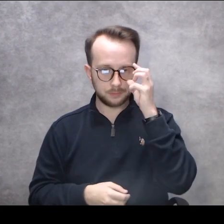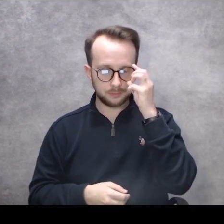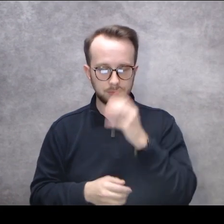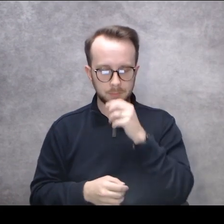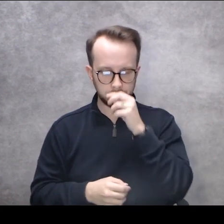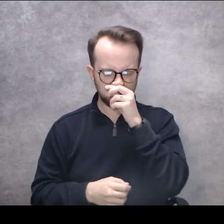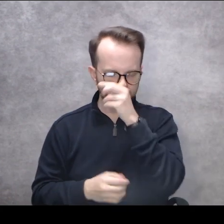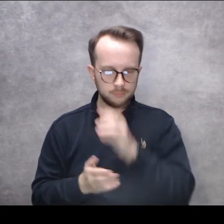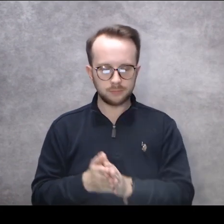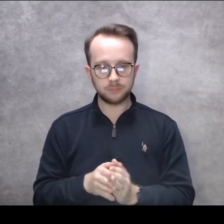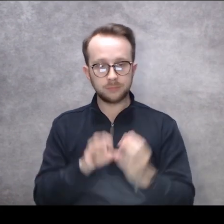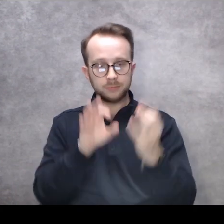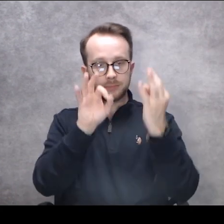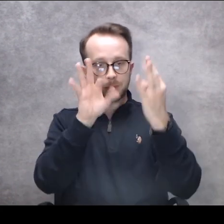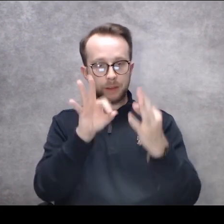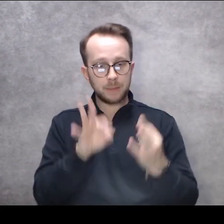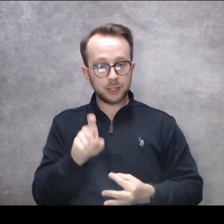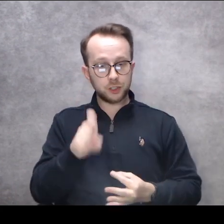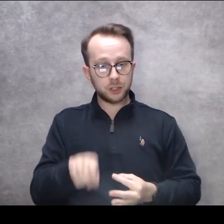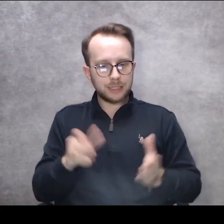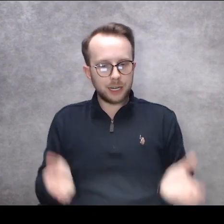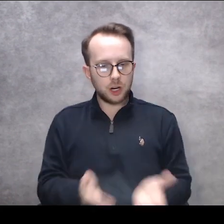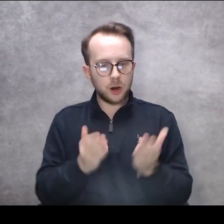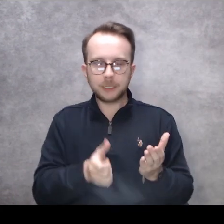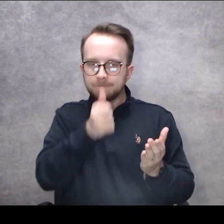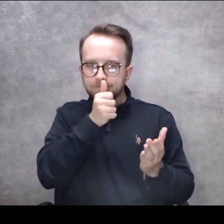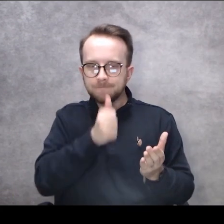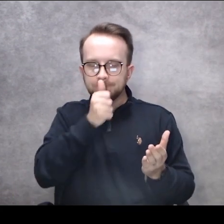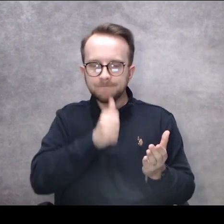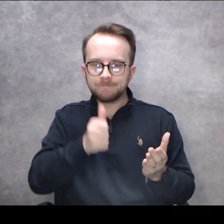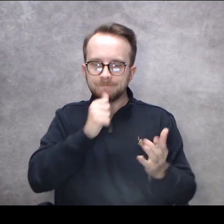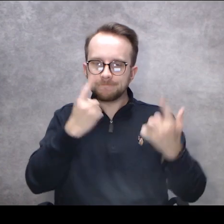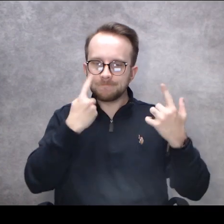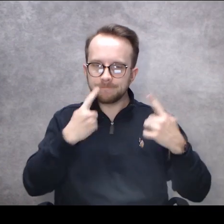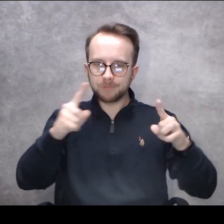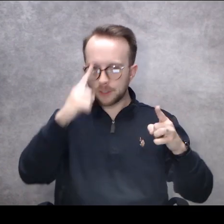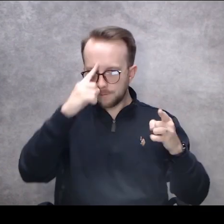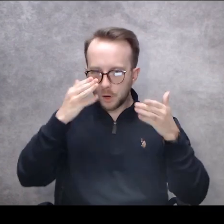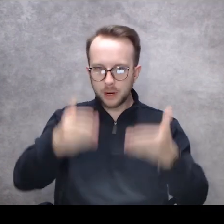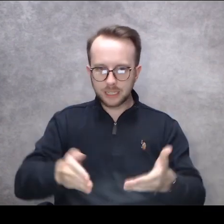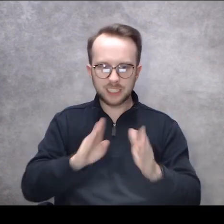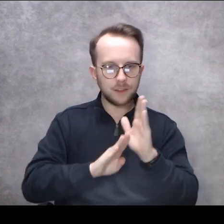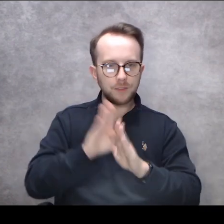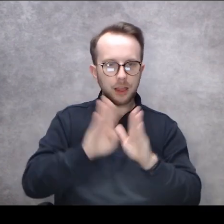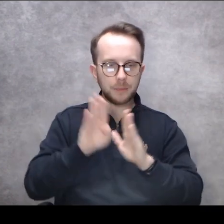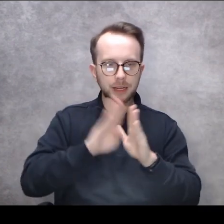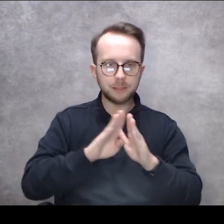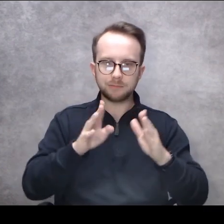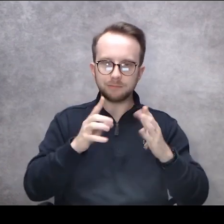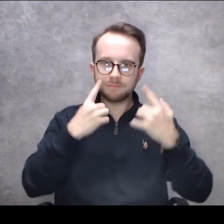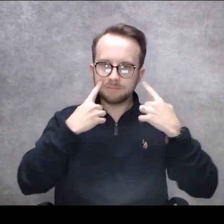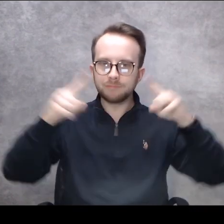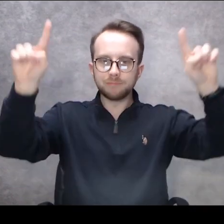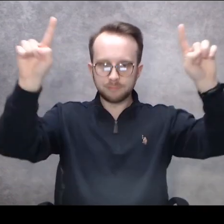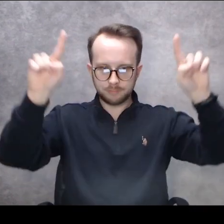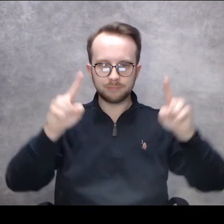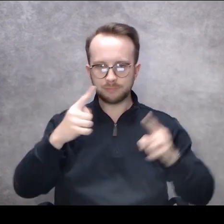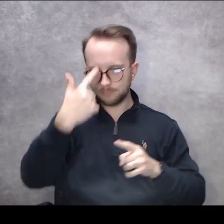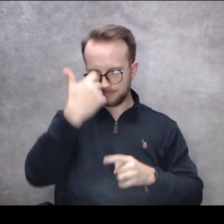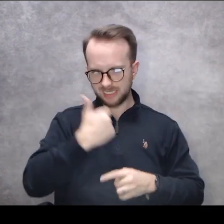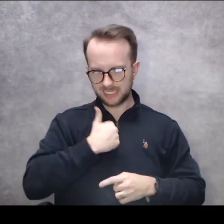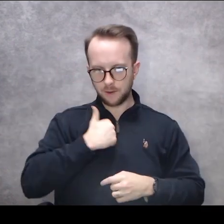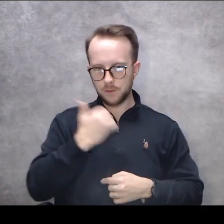Feedback should encourage perseverance, focusing on the development of efficacy and self-awareness.